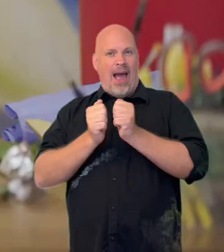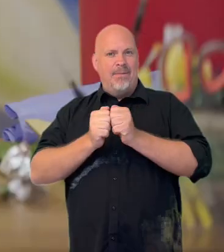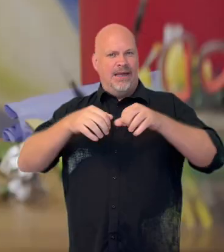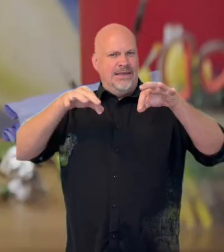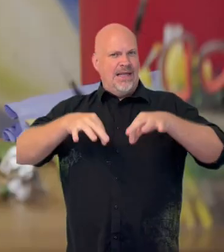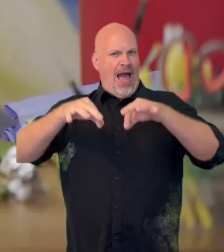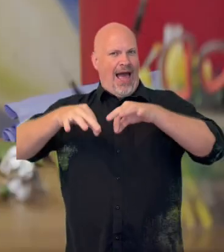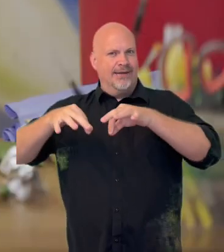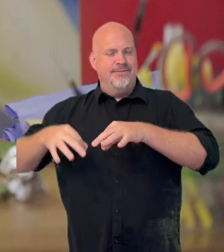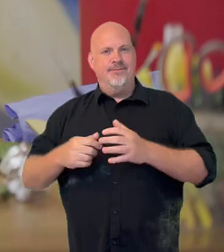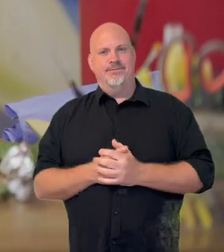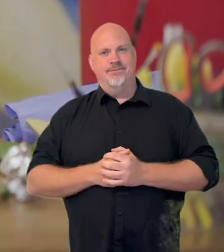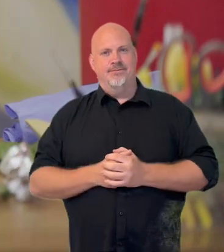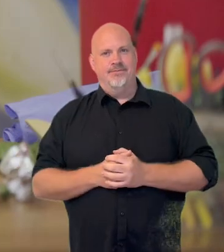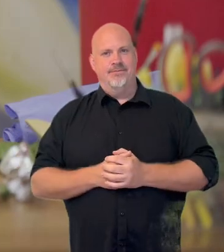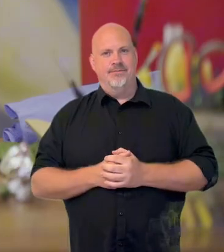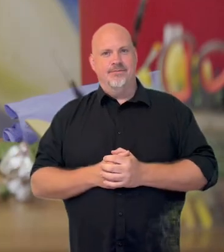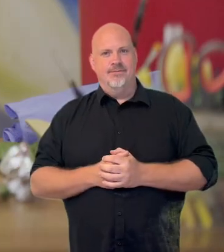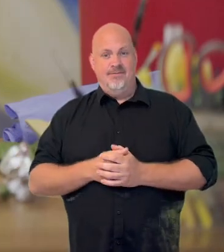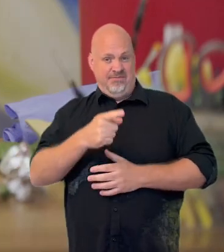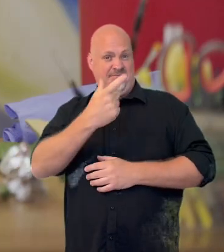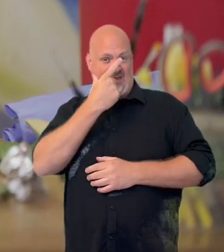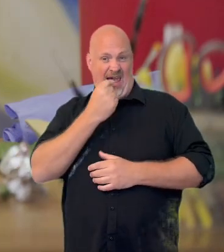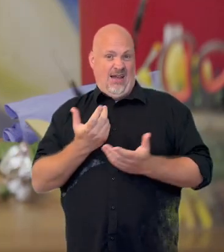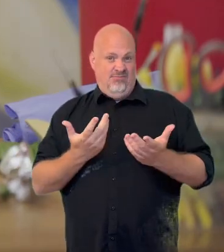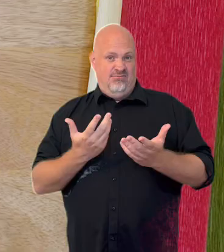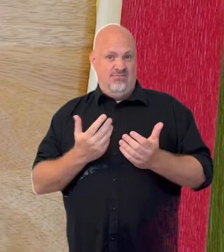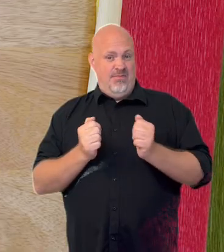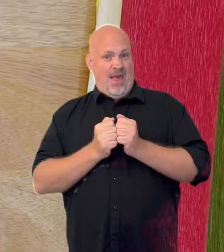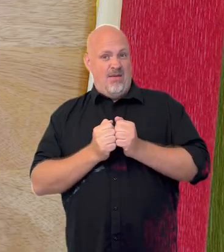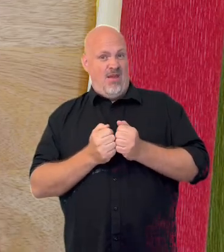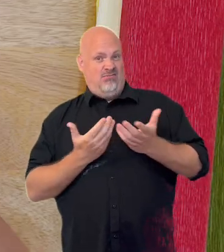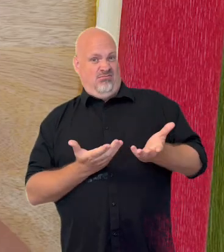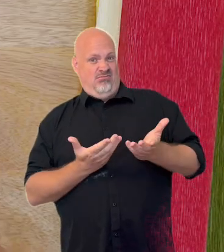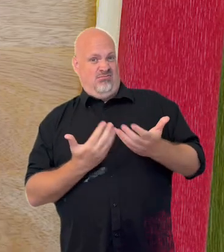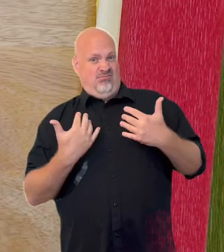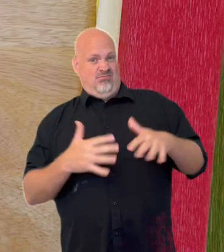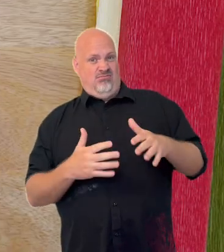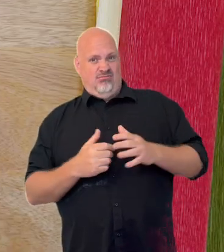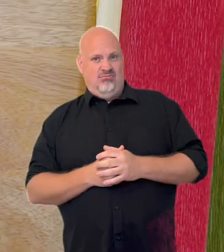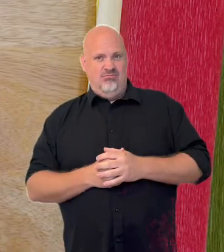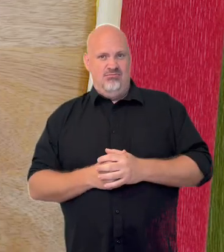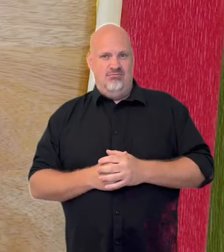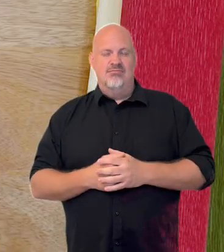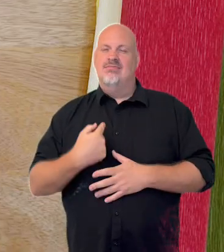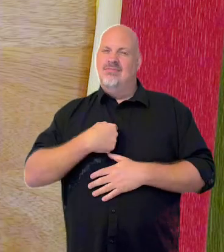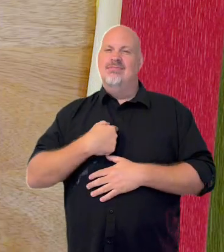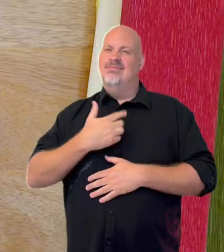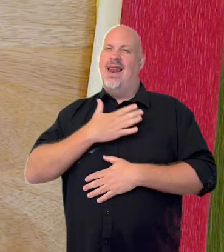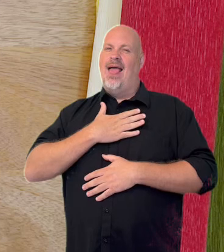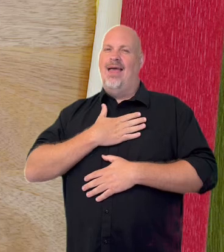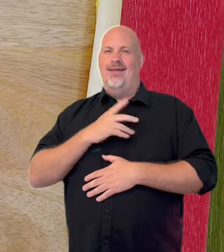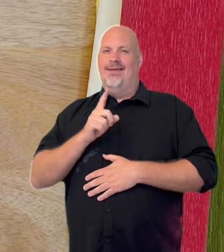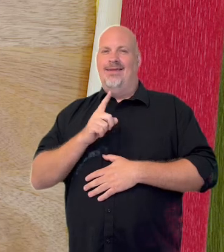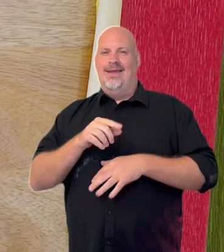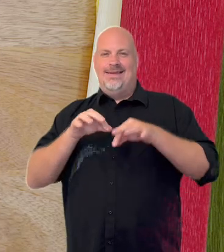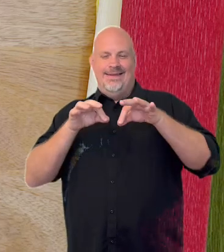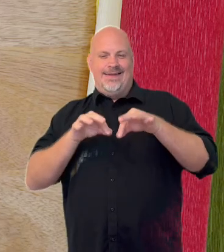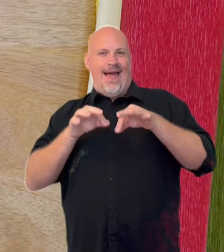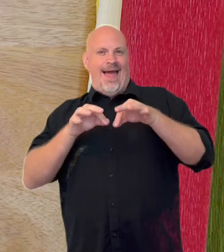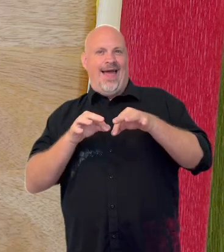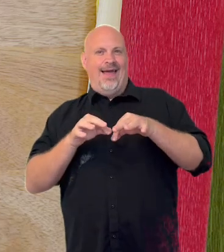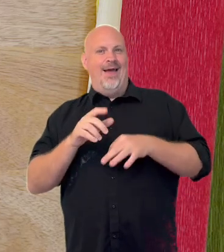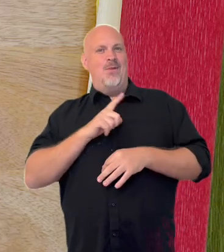paper. You can use the paper as it is, but I always think it's nicer to dye so you